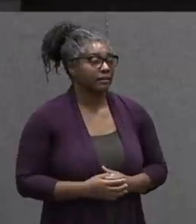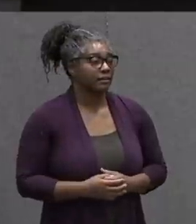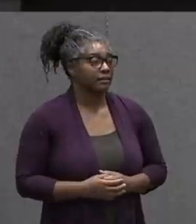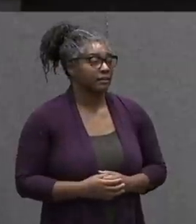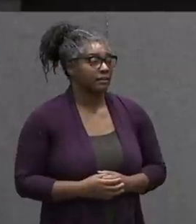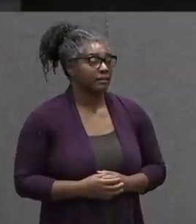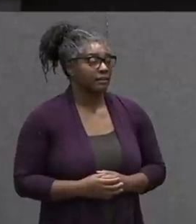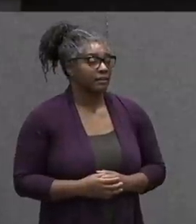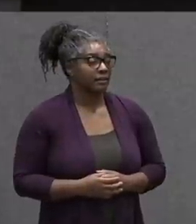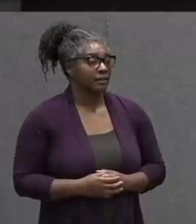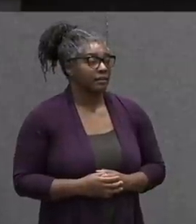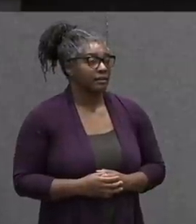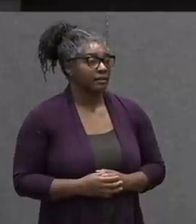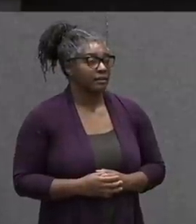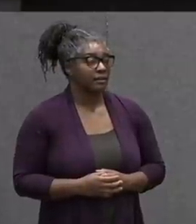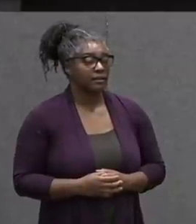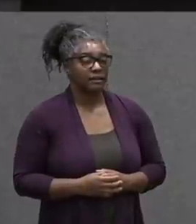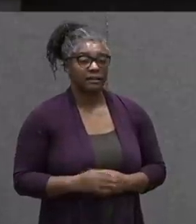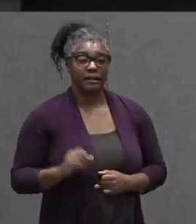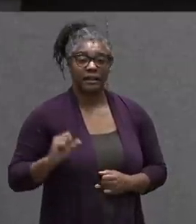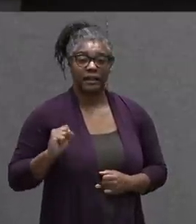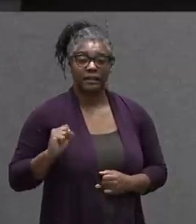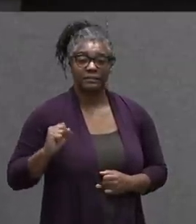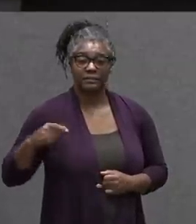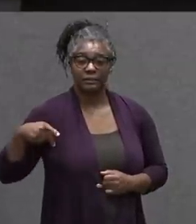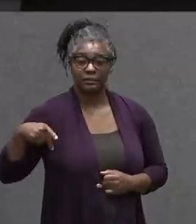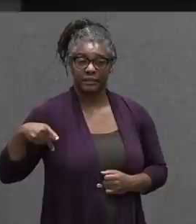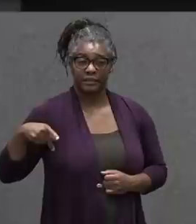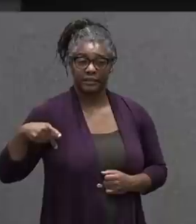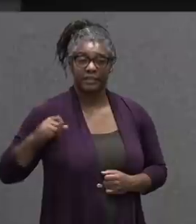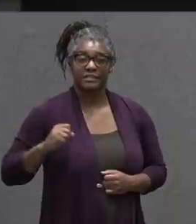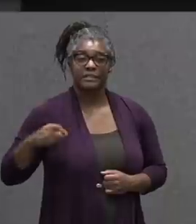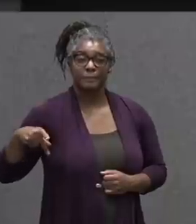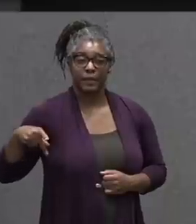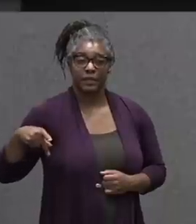I also wrote down S-P, sp.